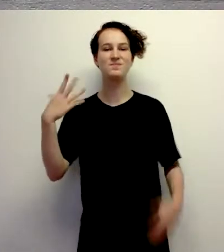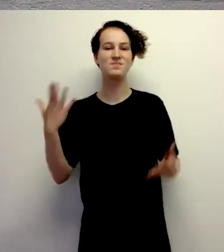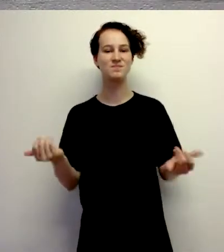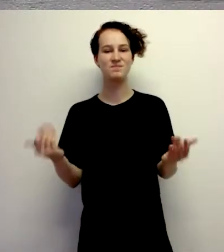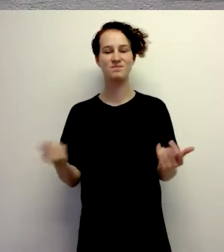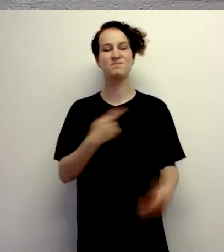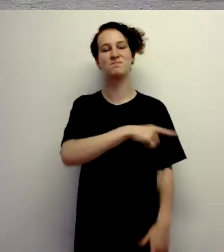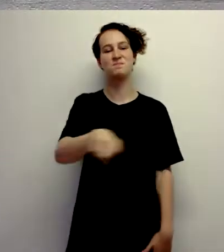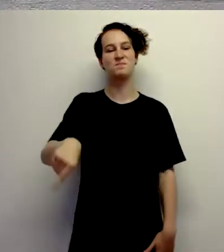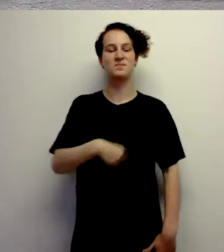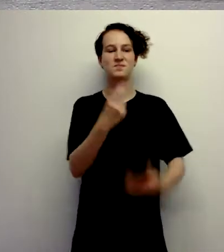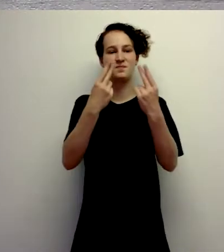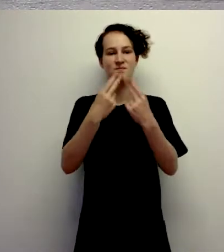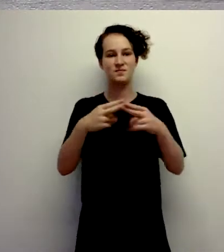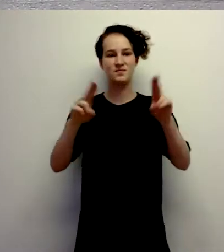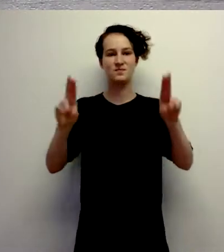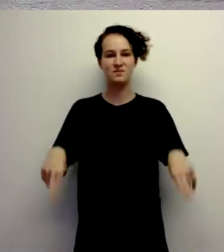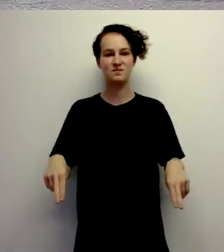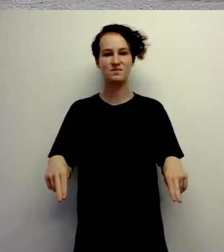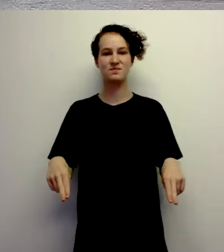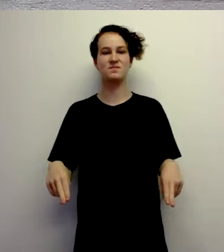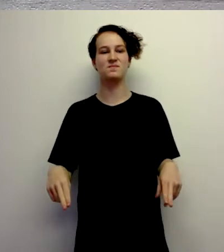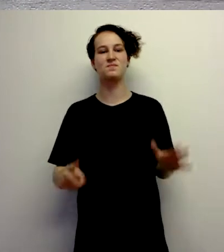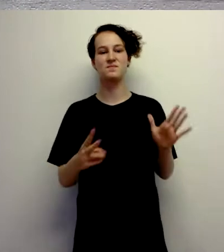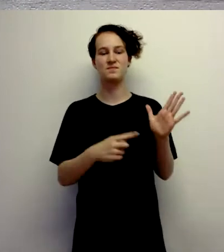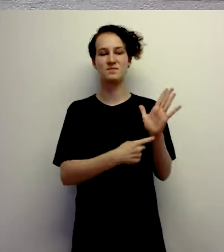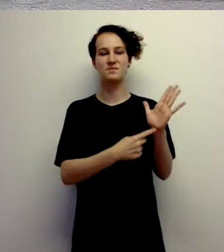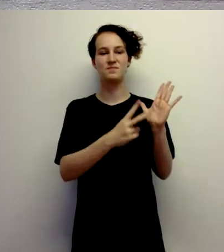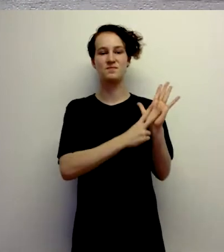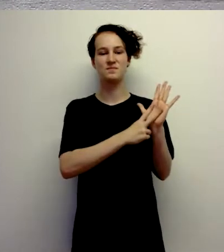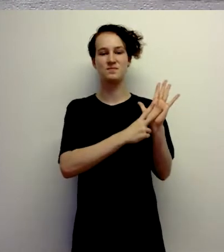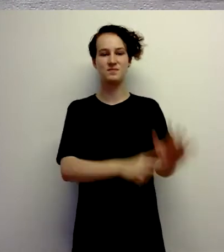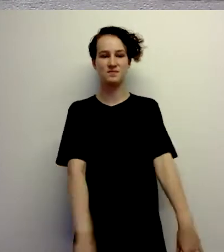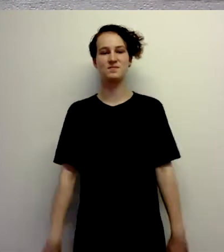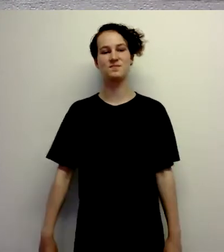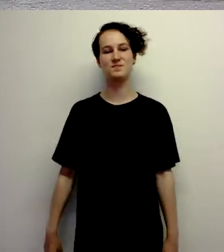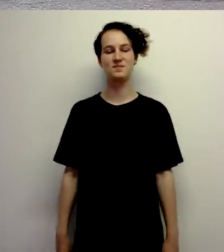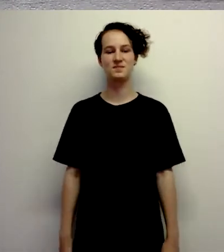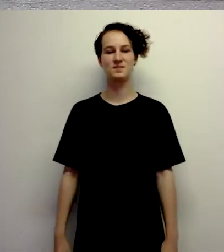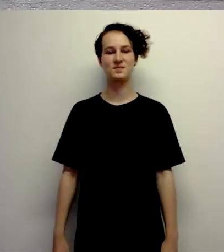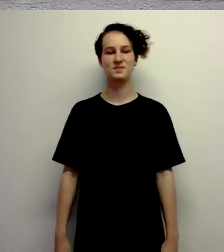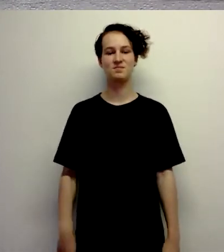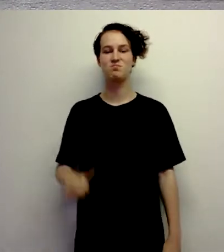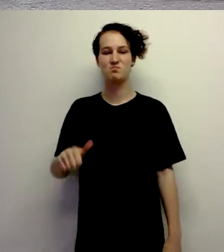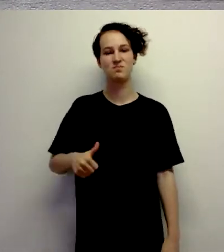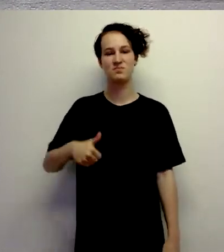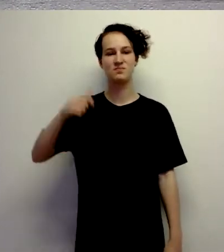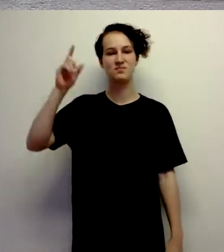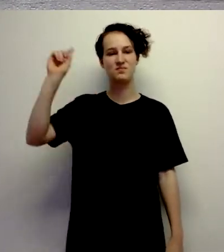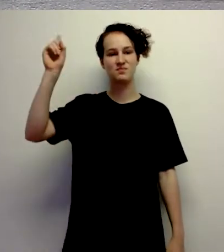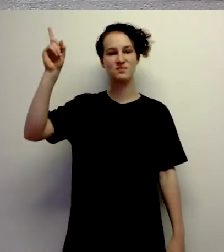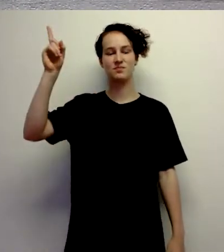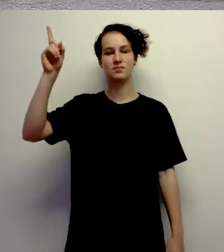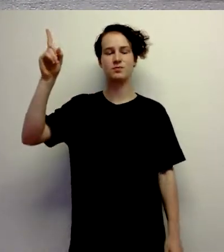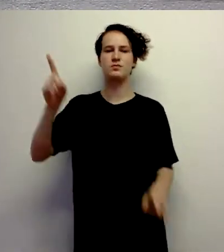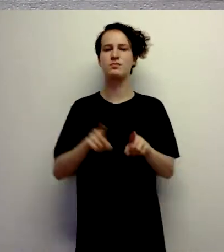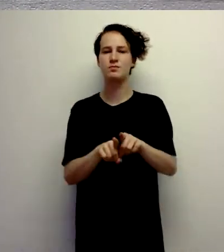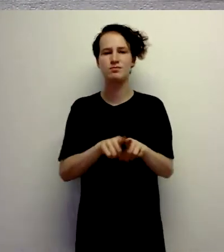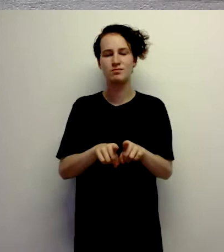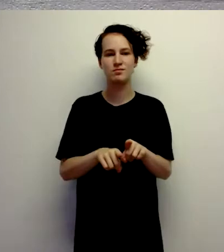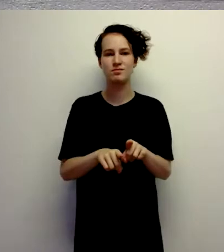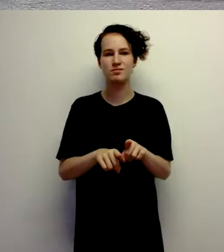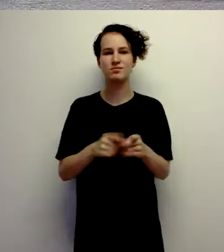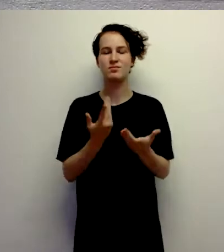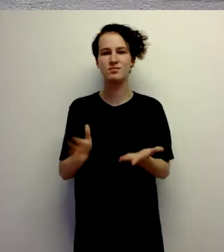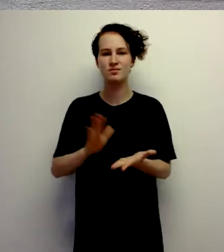Hello everyone, and welcome to Roundabout TV. Alright, today we are